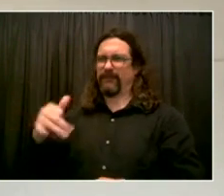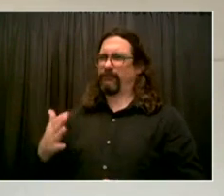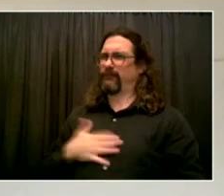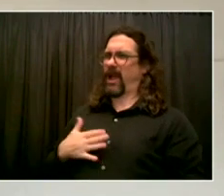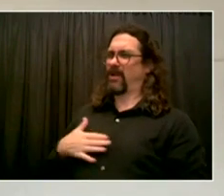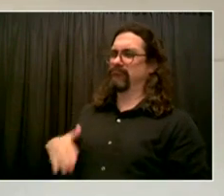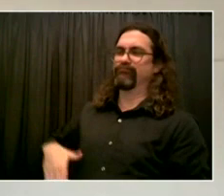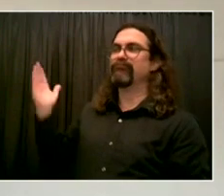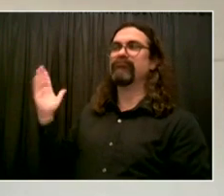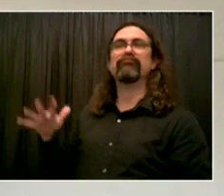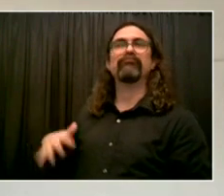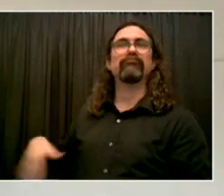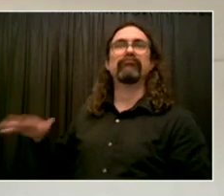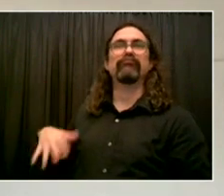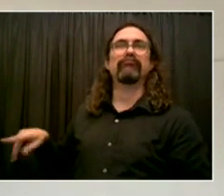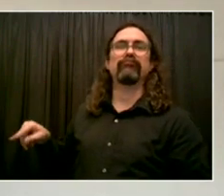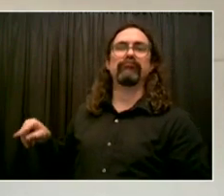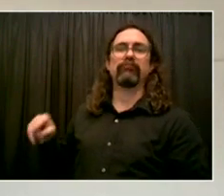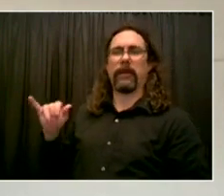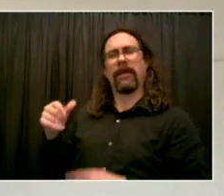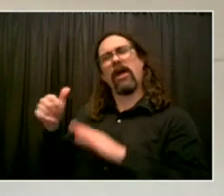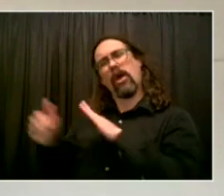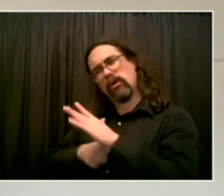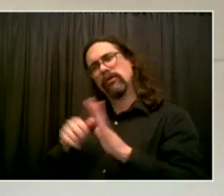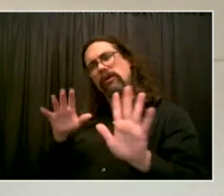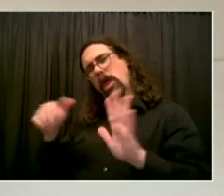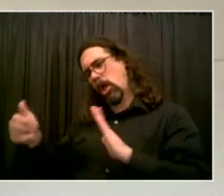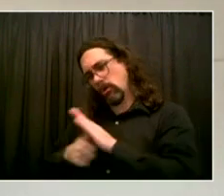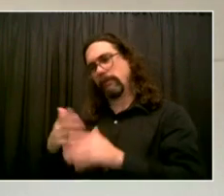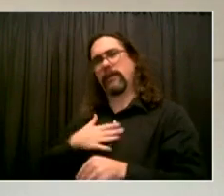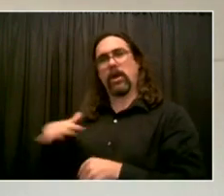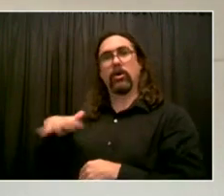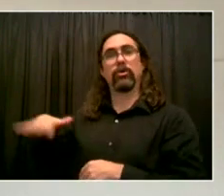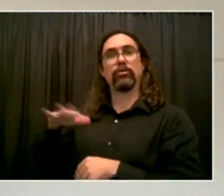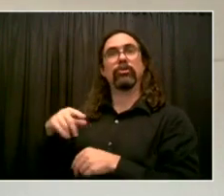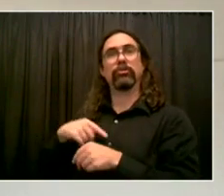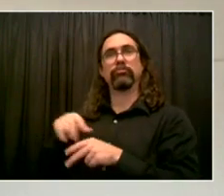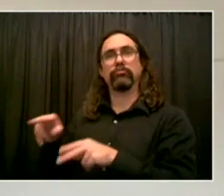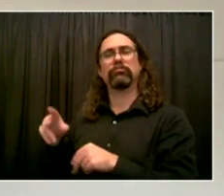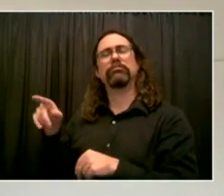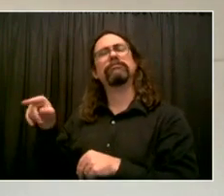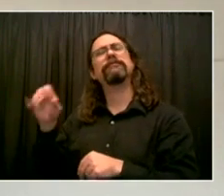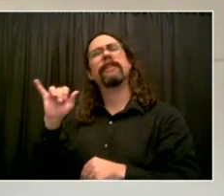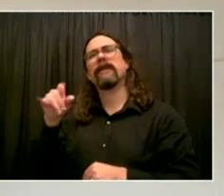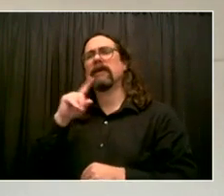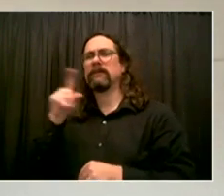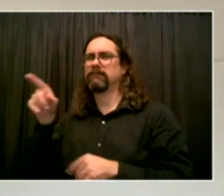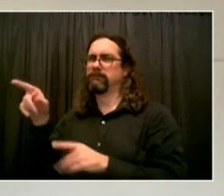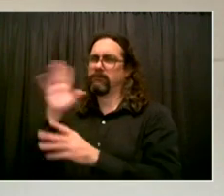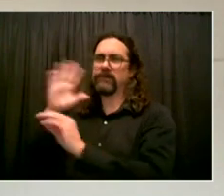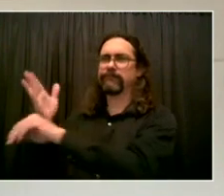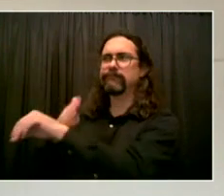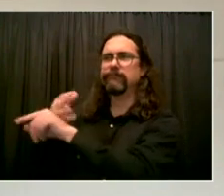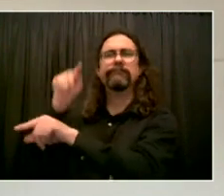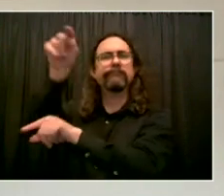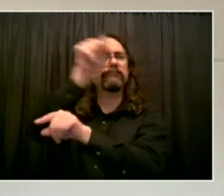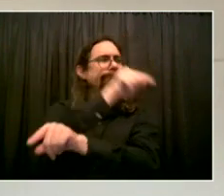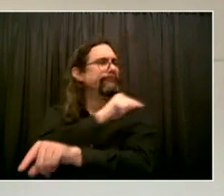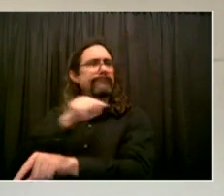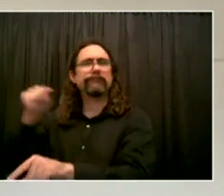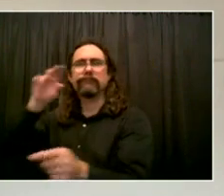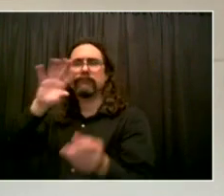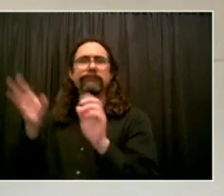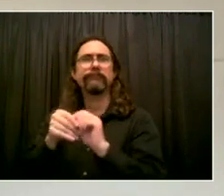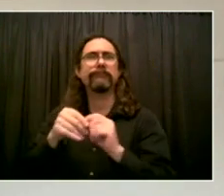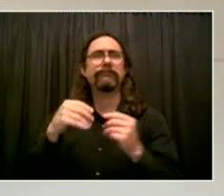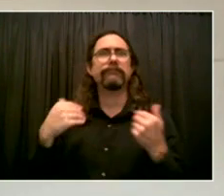much this is going to mean to our residents. You know, still these developments are not the only ones that are struggling or where residents are suffering due